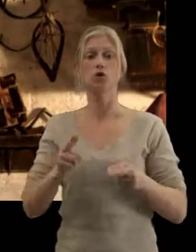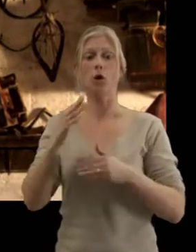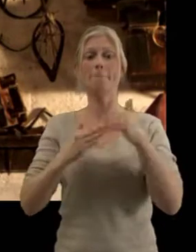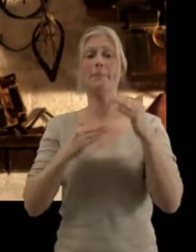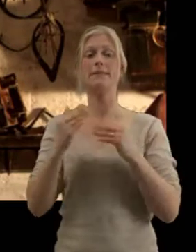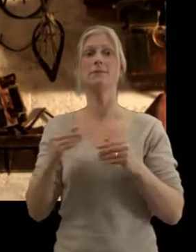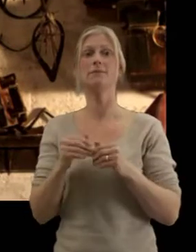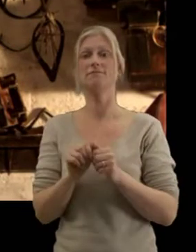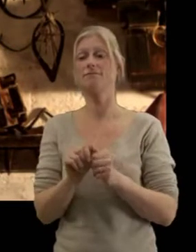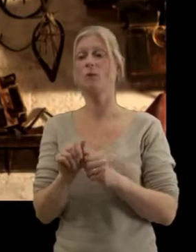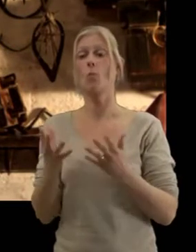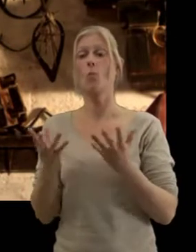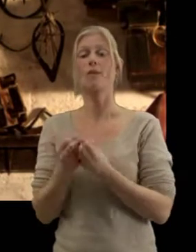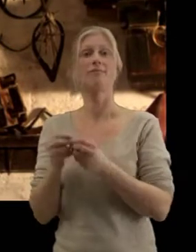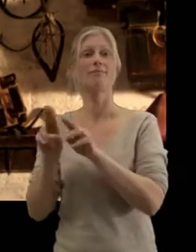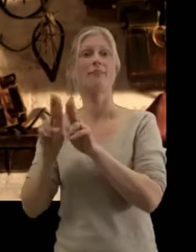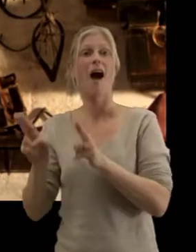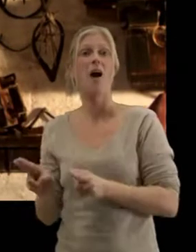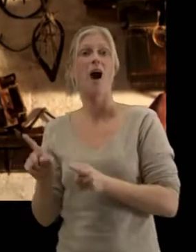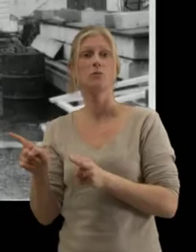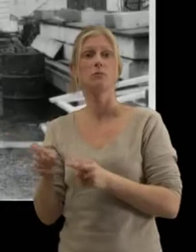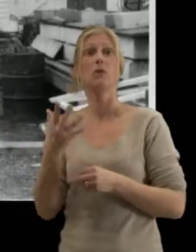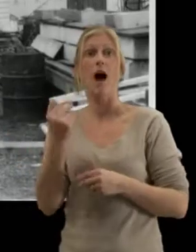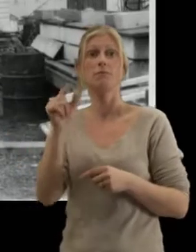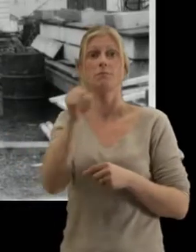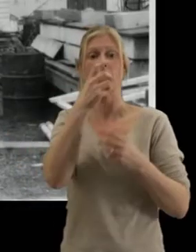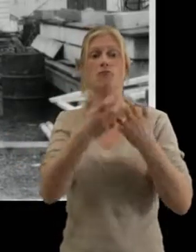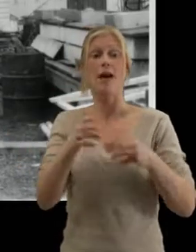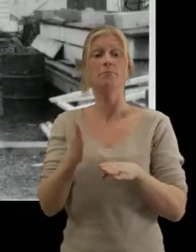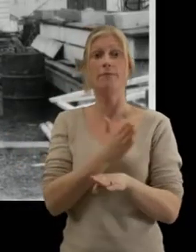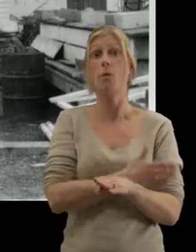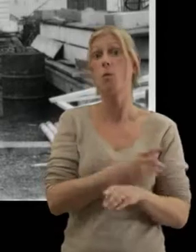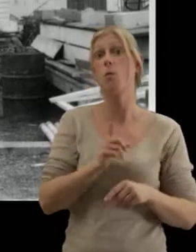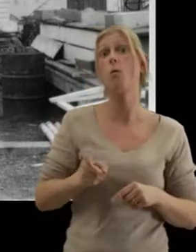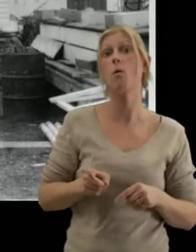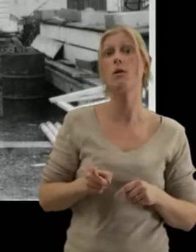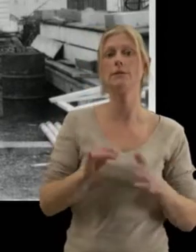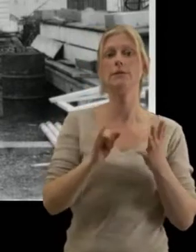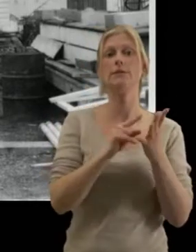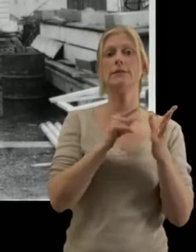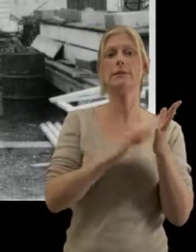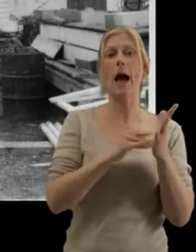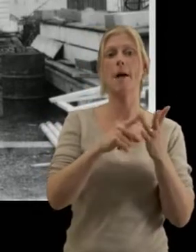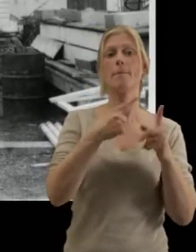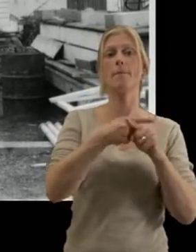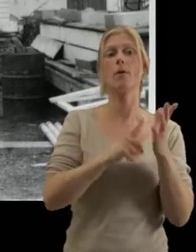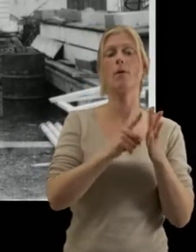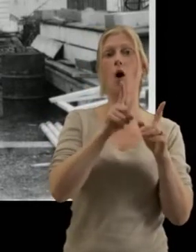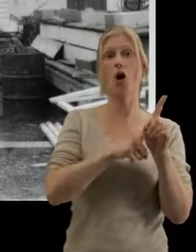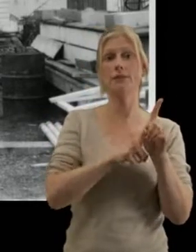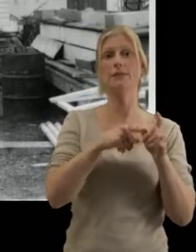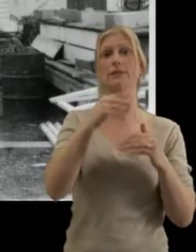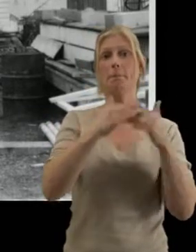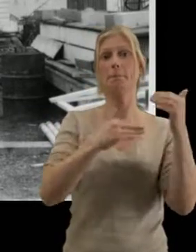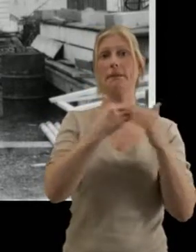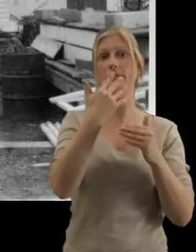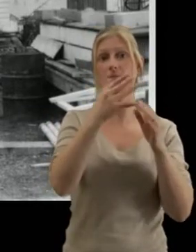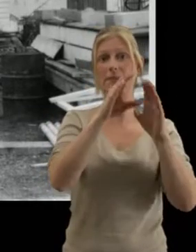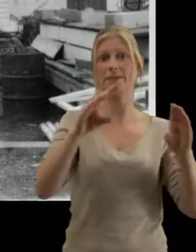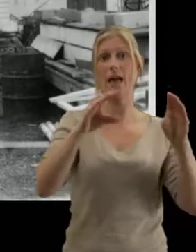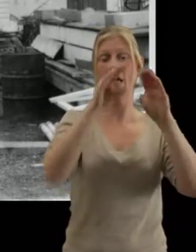built along with the house opposite, but there were millwrights here before that. Sam Oxley, who built the 5-sail mill